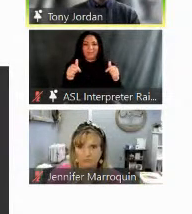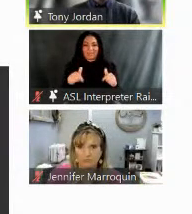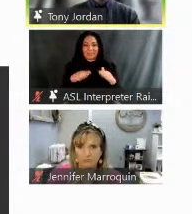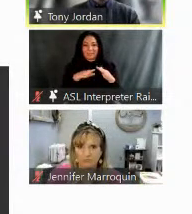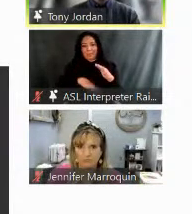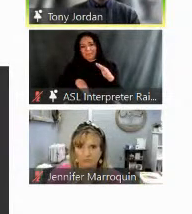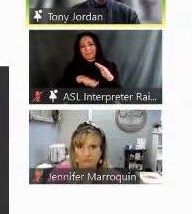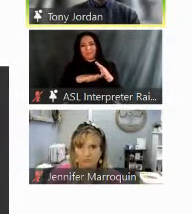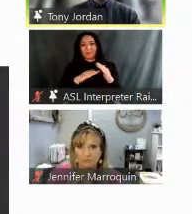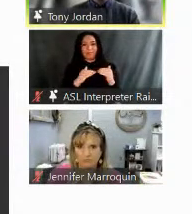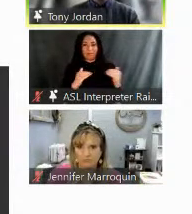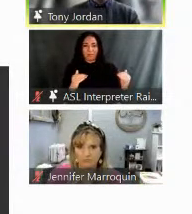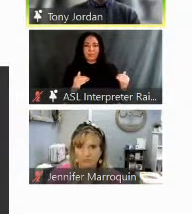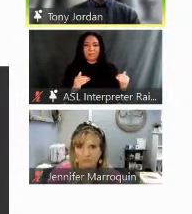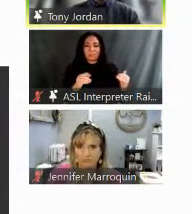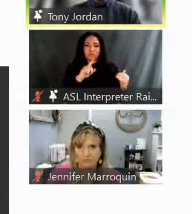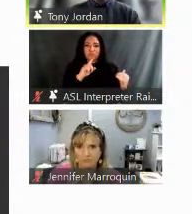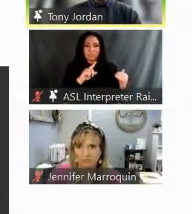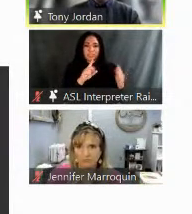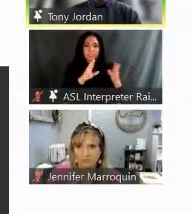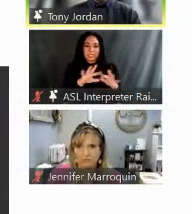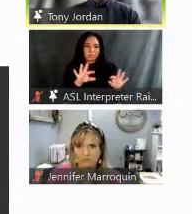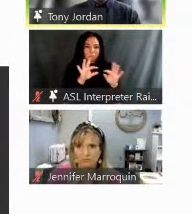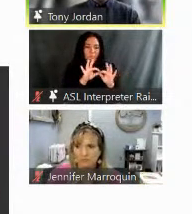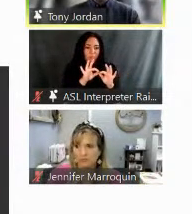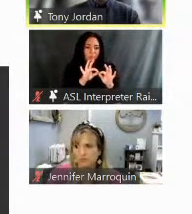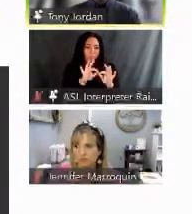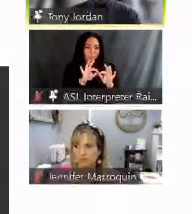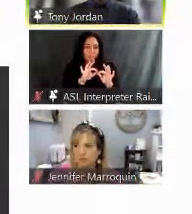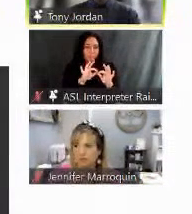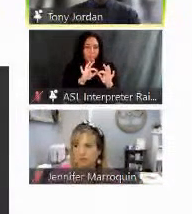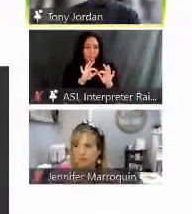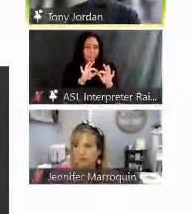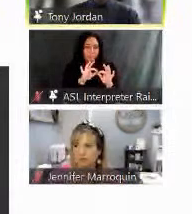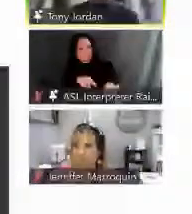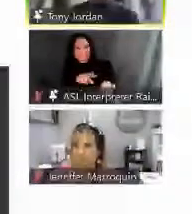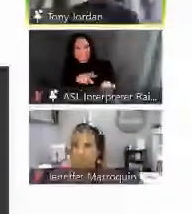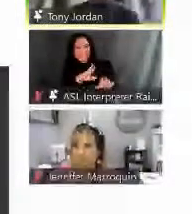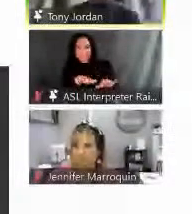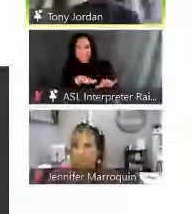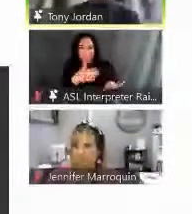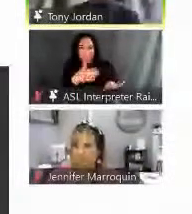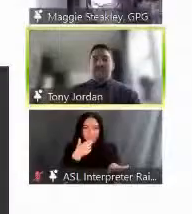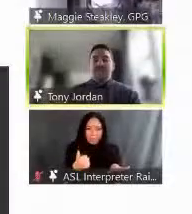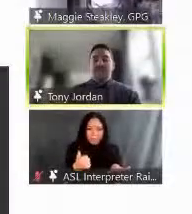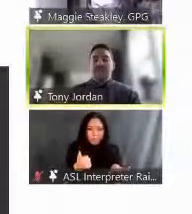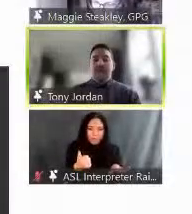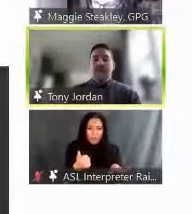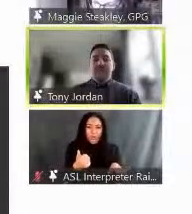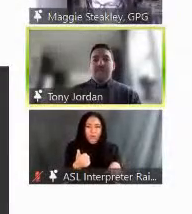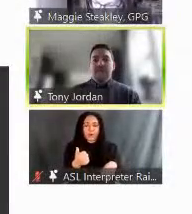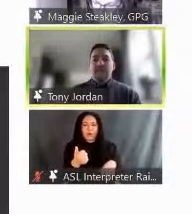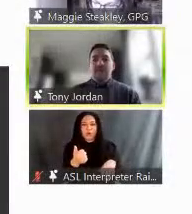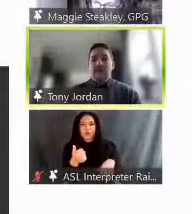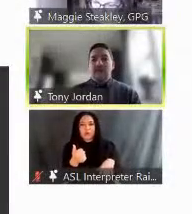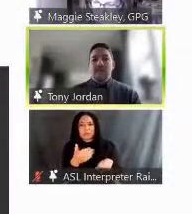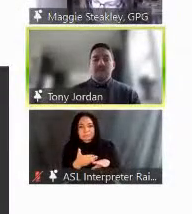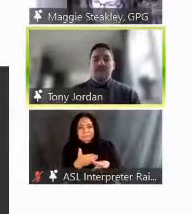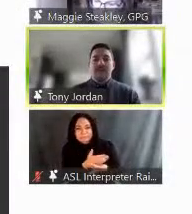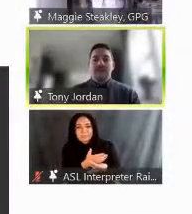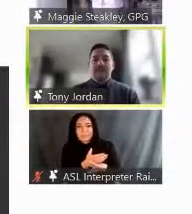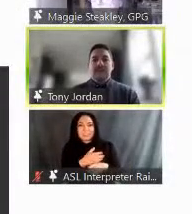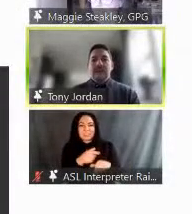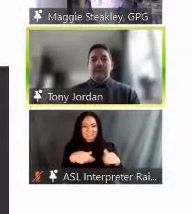basic level, it's really looking at, is the child better off? What does this